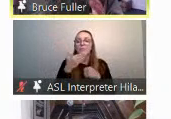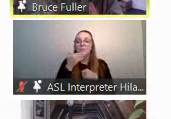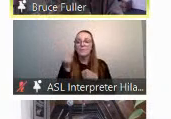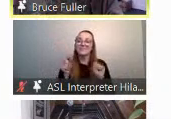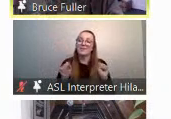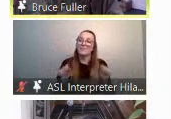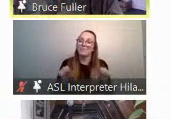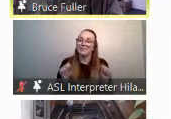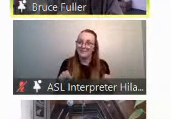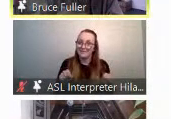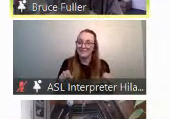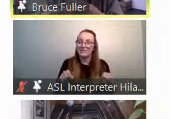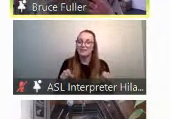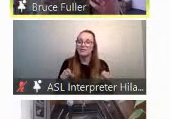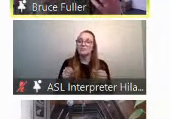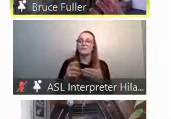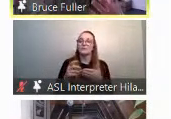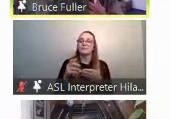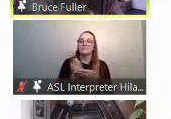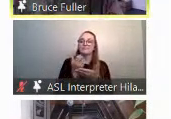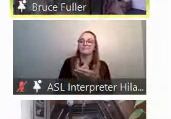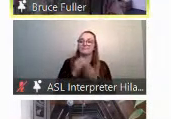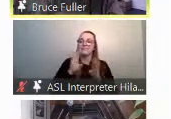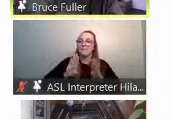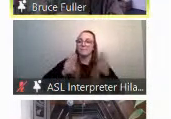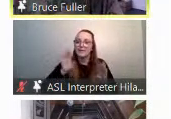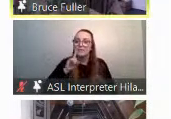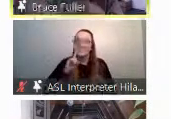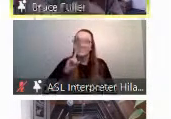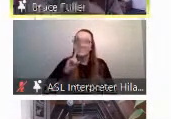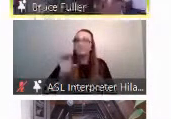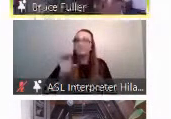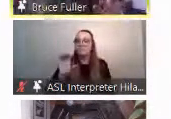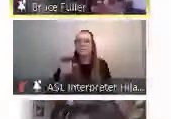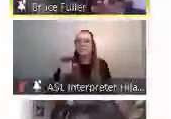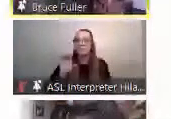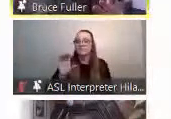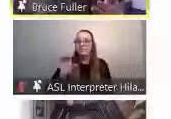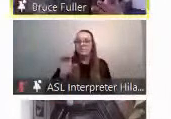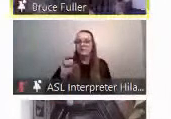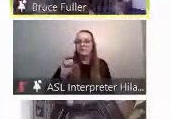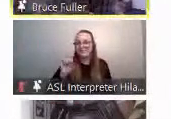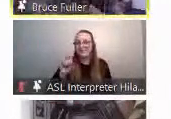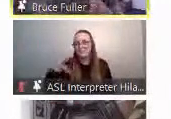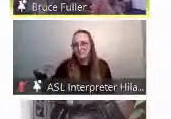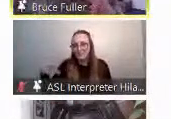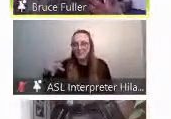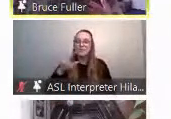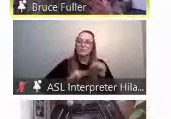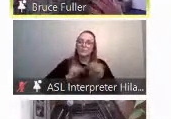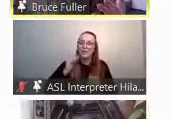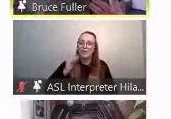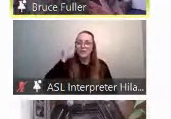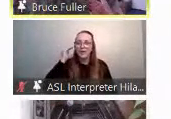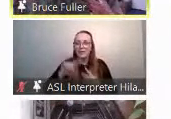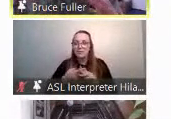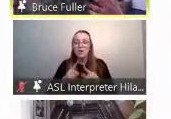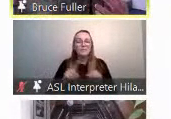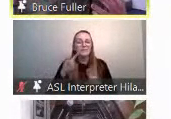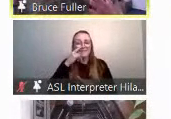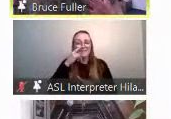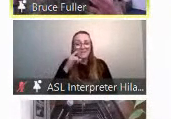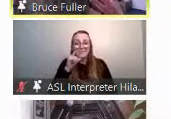for CSPP contracts, to organize around TK, to build Head Start. But the kids are not necessarily in